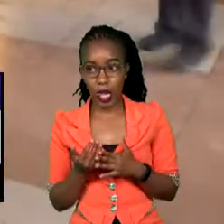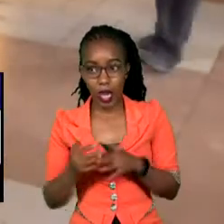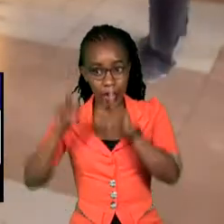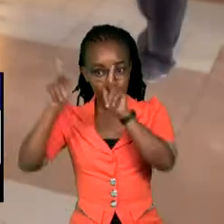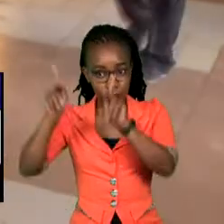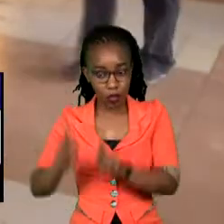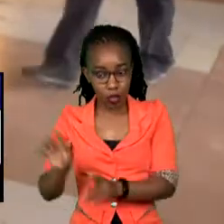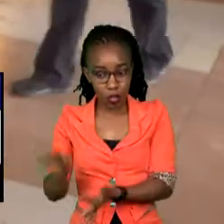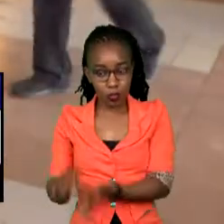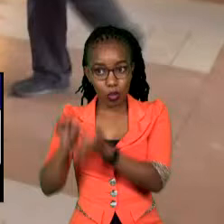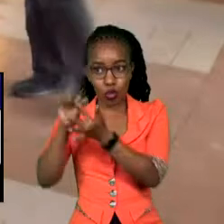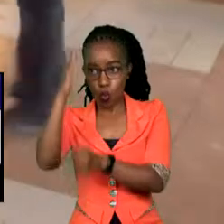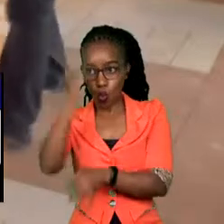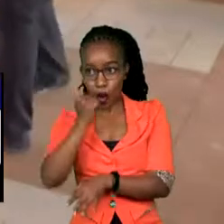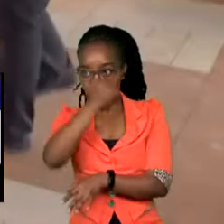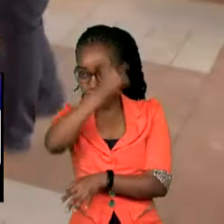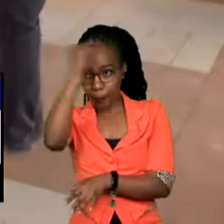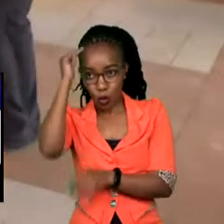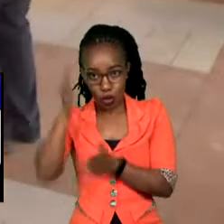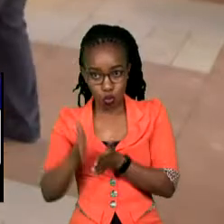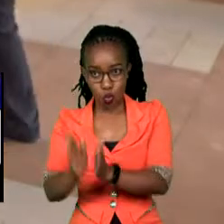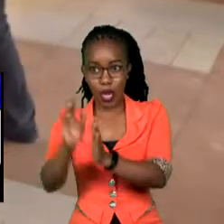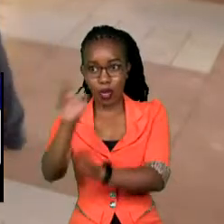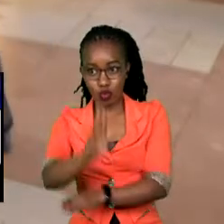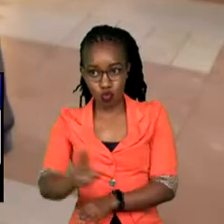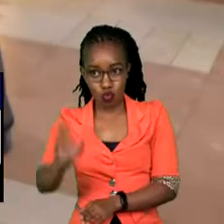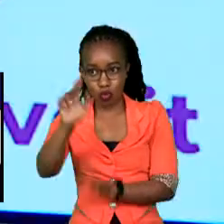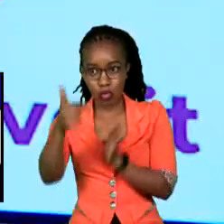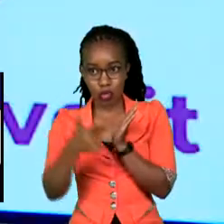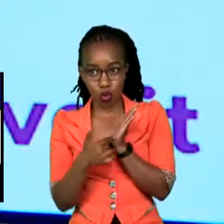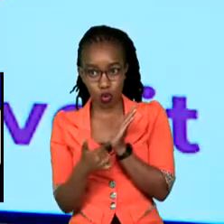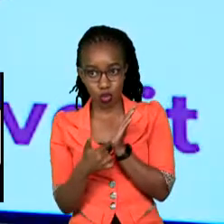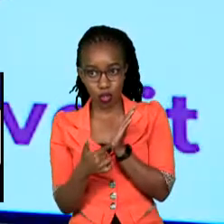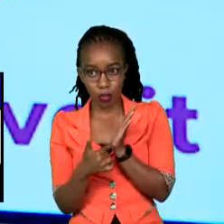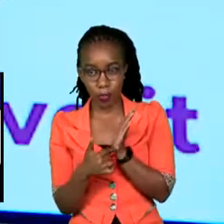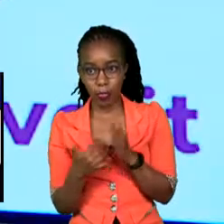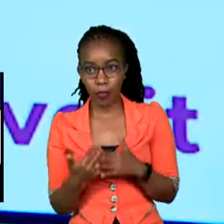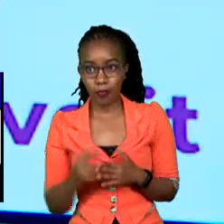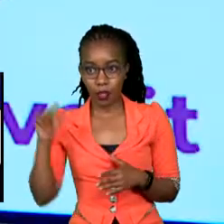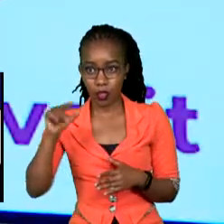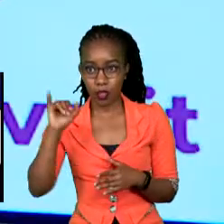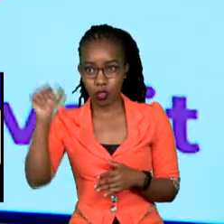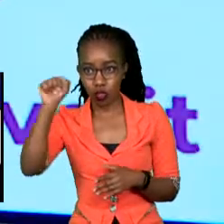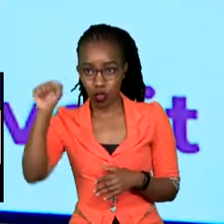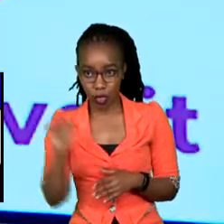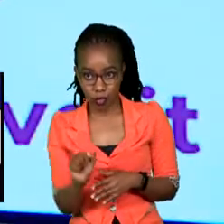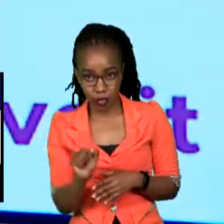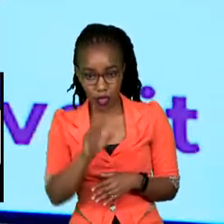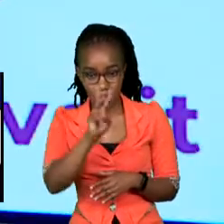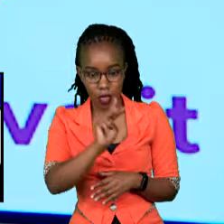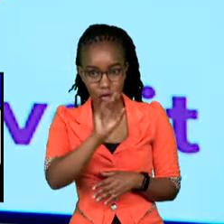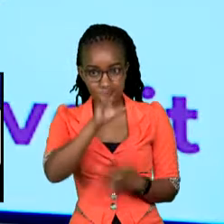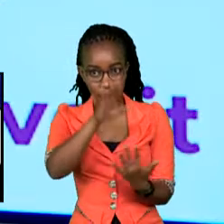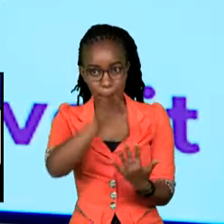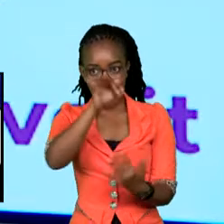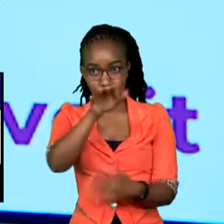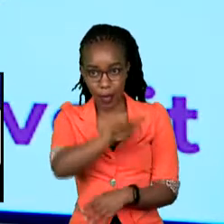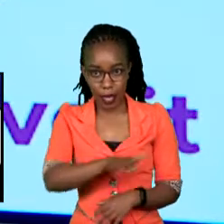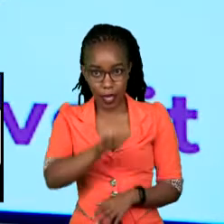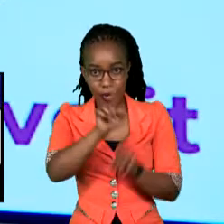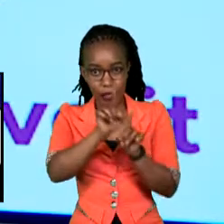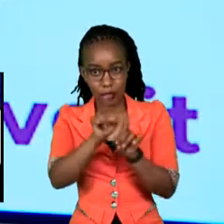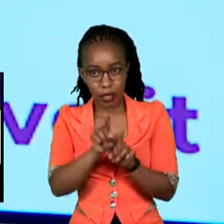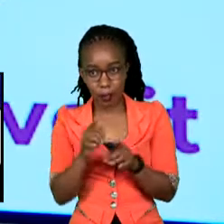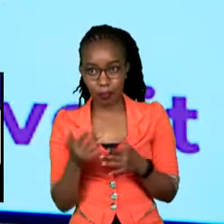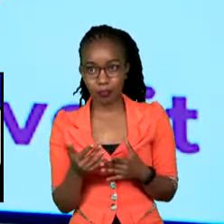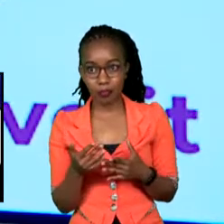county was the strategic use of technology. Using GIS, map all your properties, map their